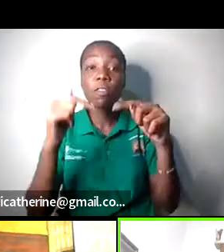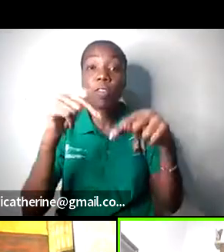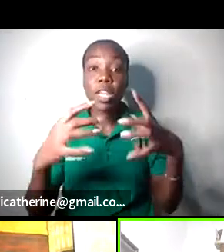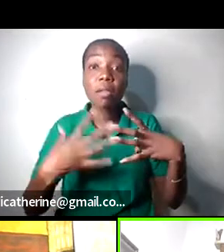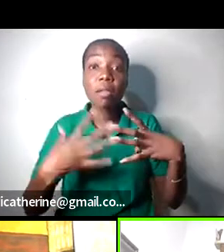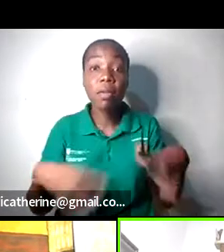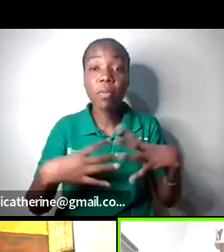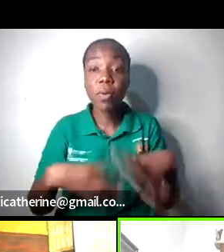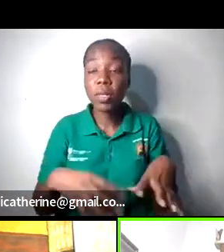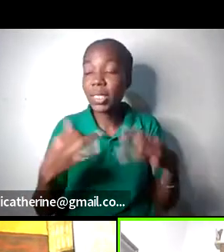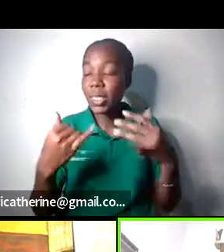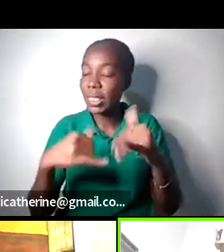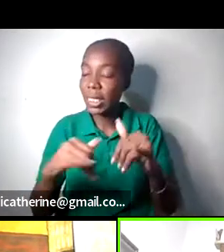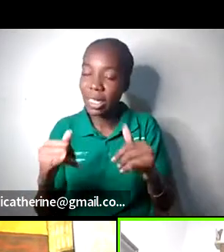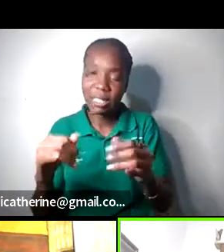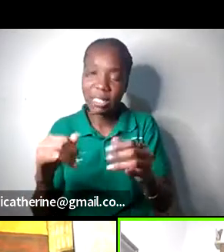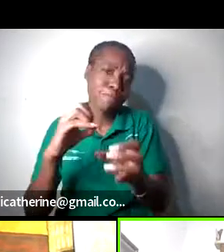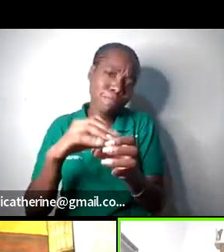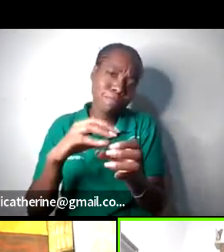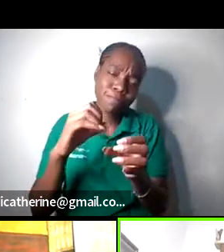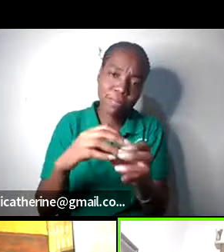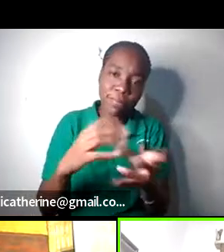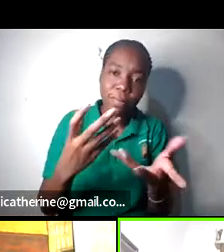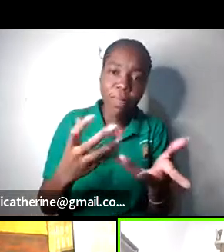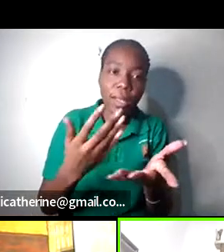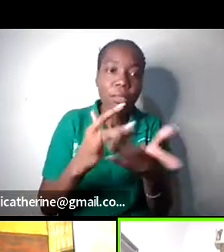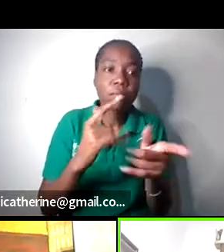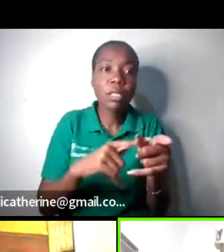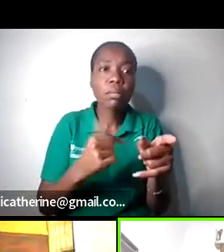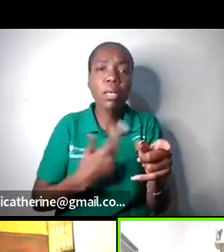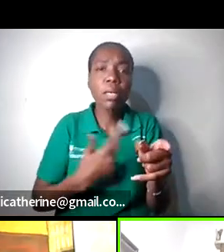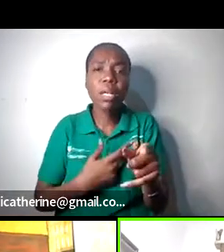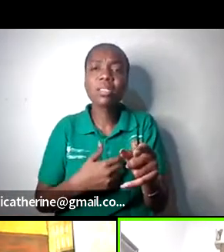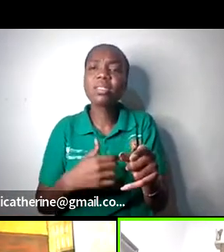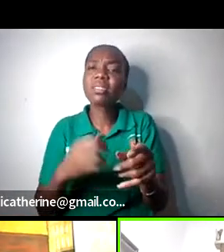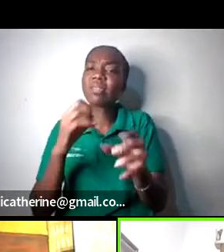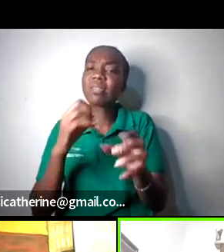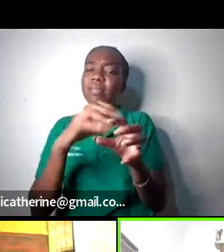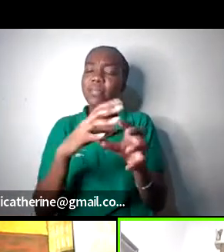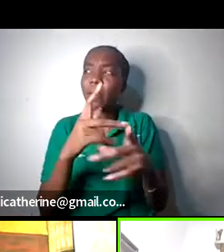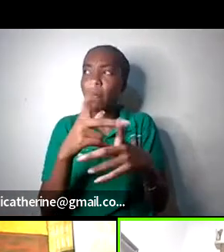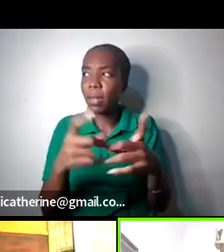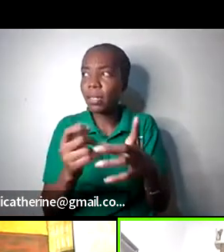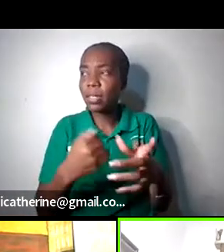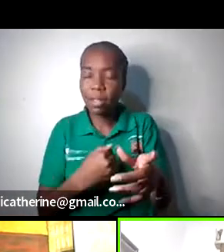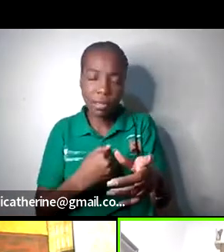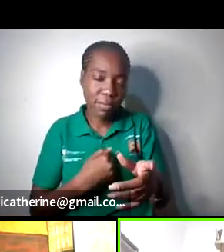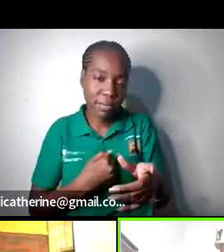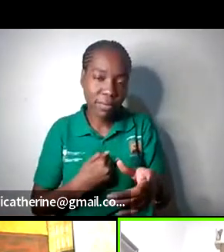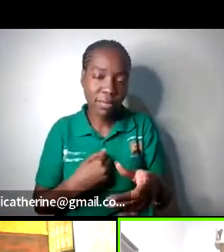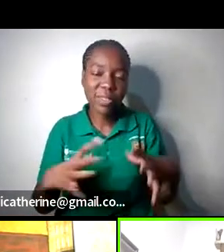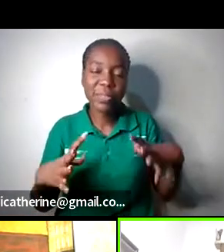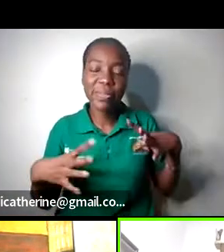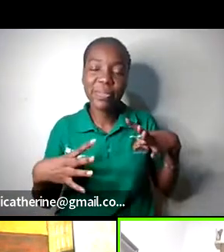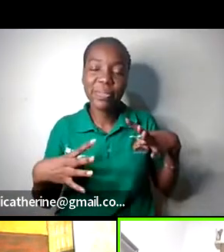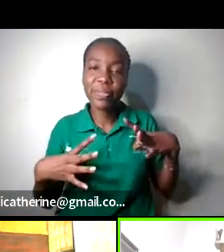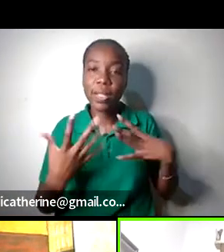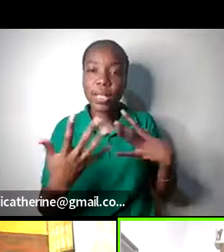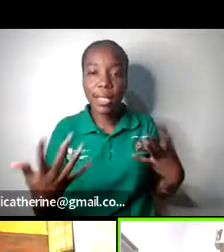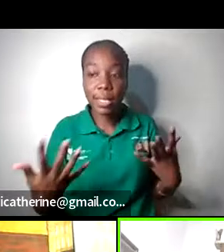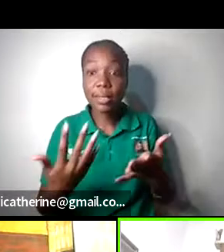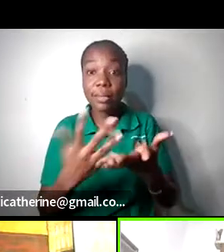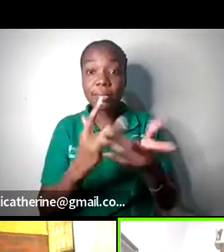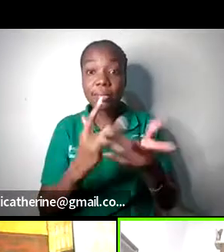real estate and sometimes luxury things, but it's a high time that we had an environment where we would invest